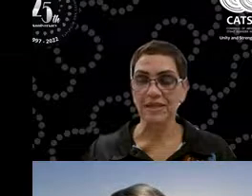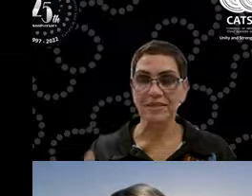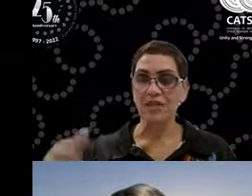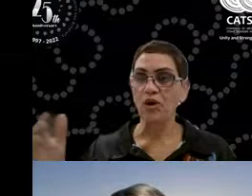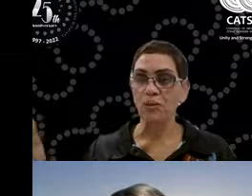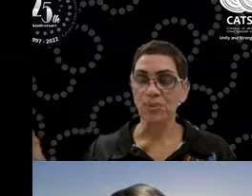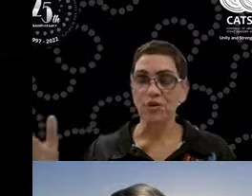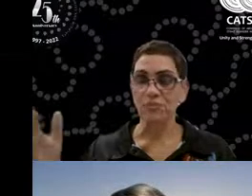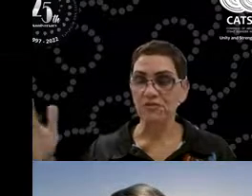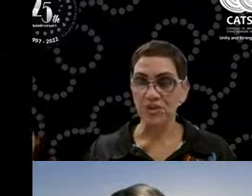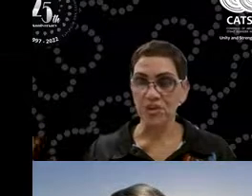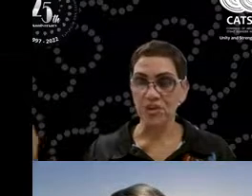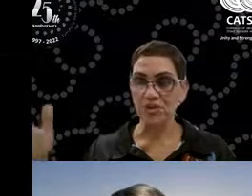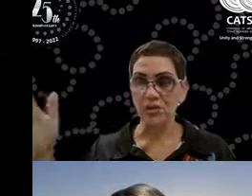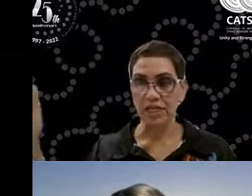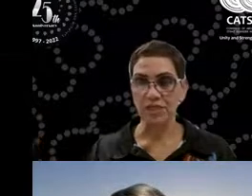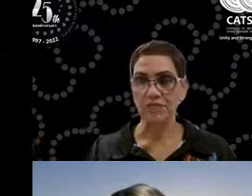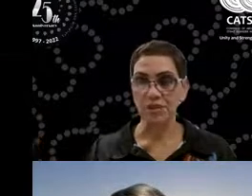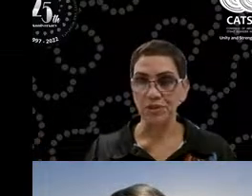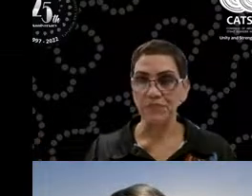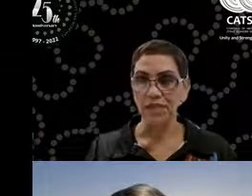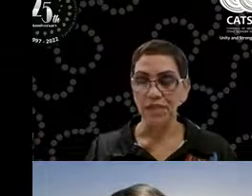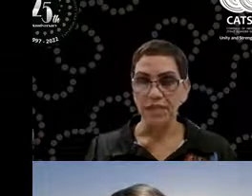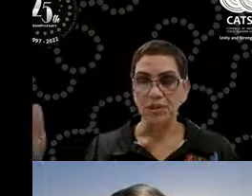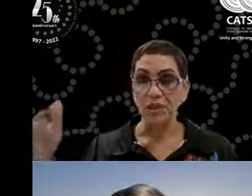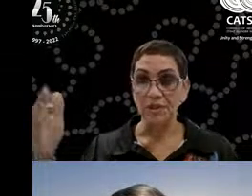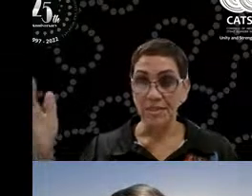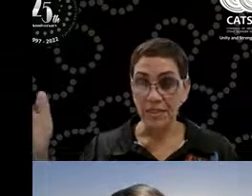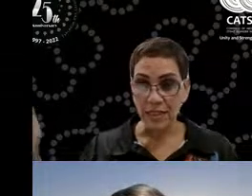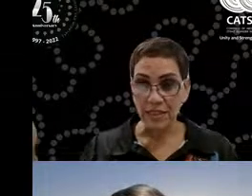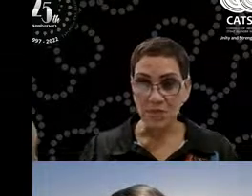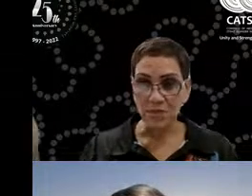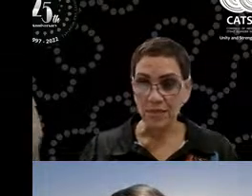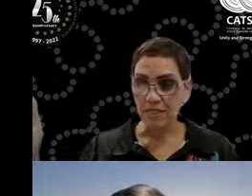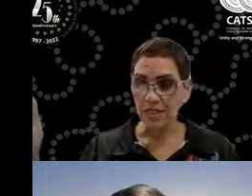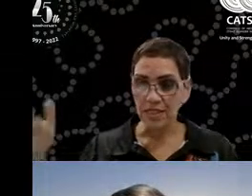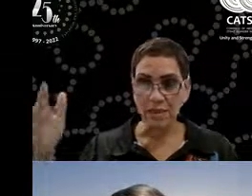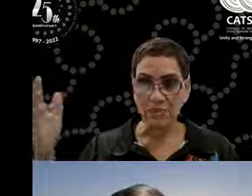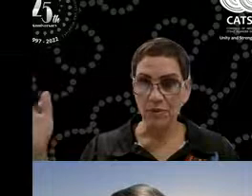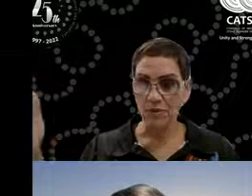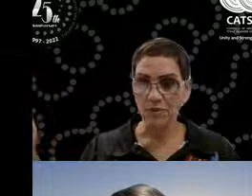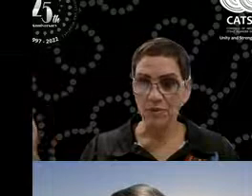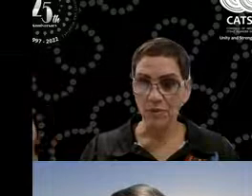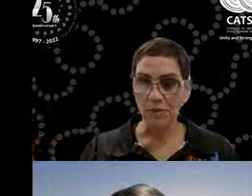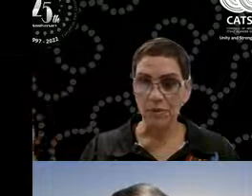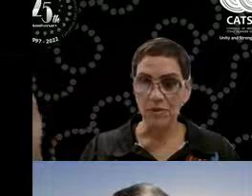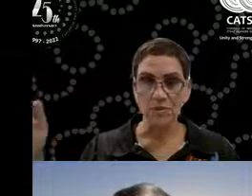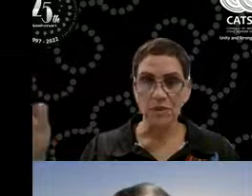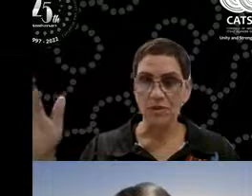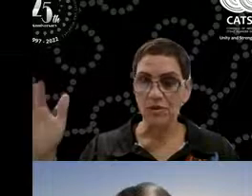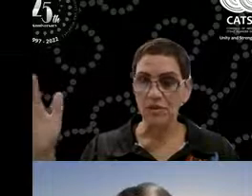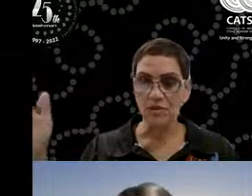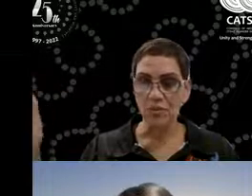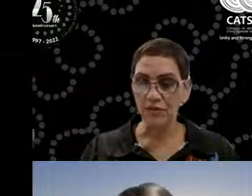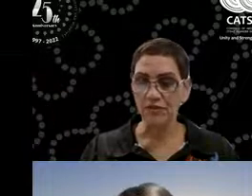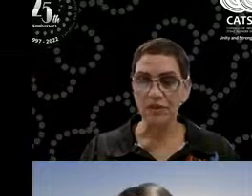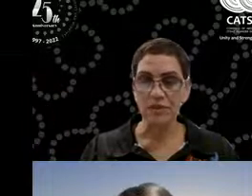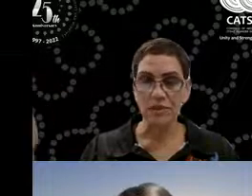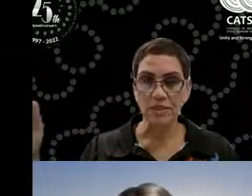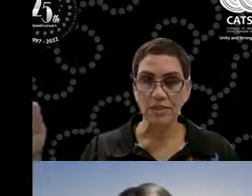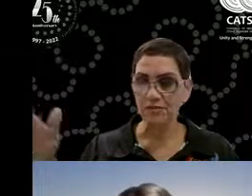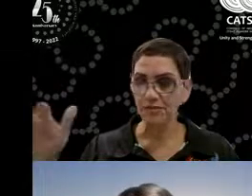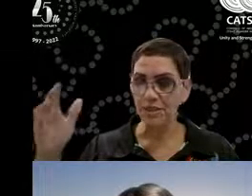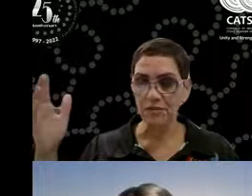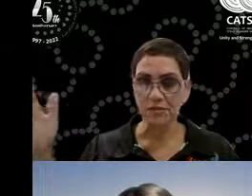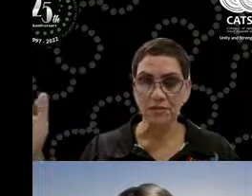advanced beginner, competent, proficient or expert. So when I say expert, as an Aboriginal woman who's been a nurse for